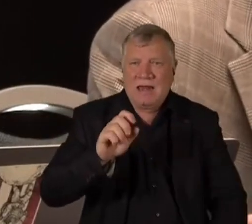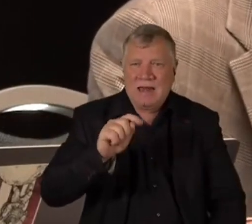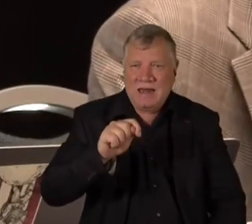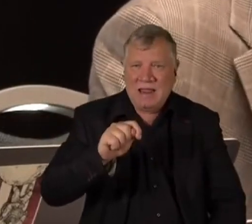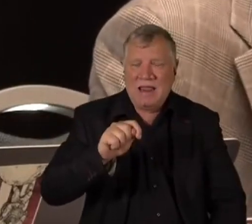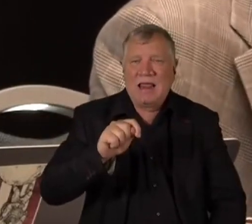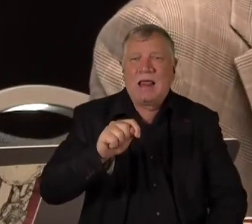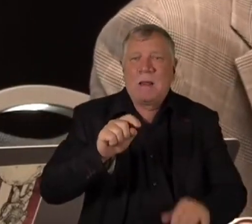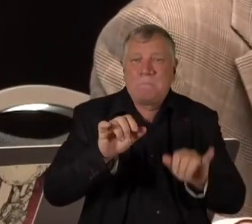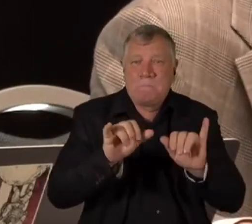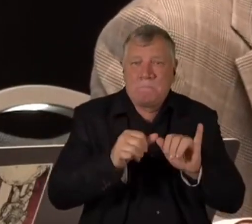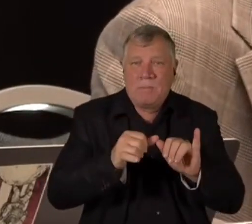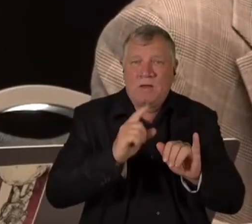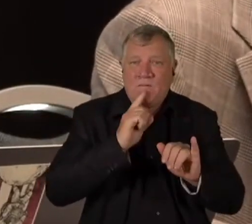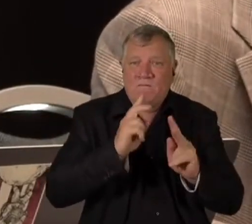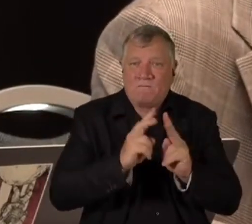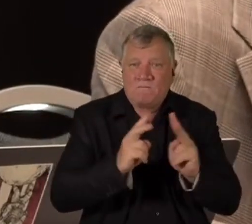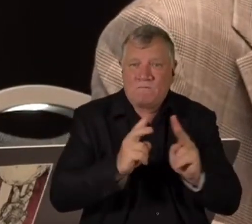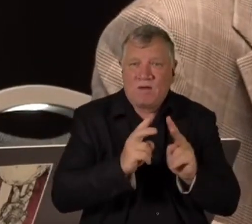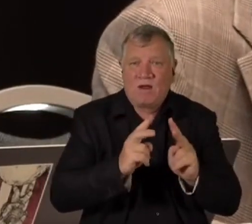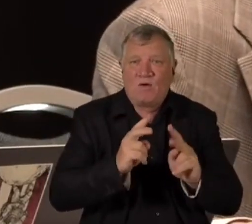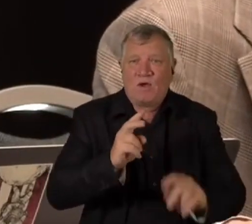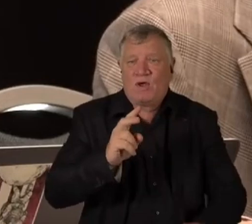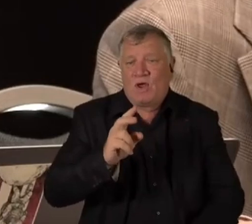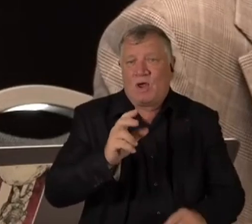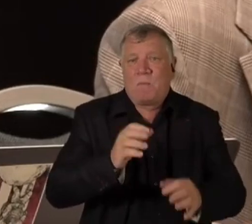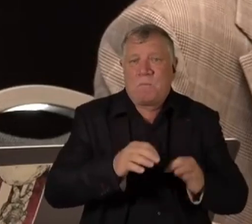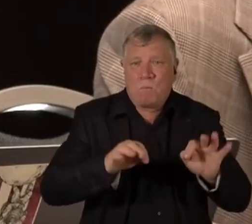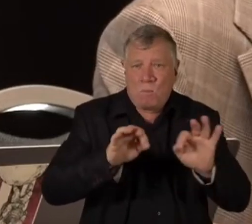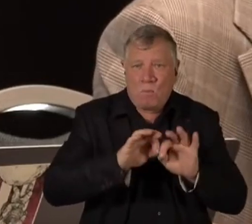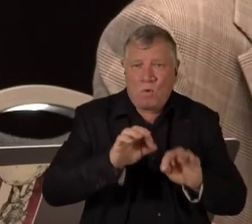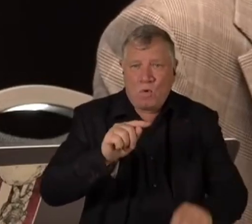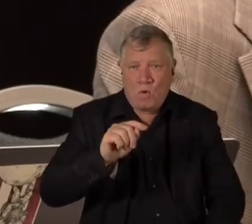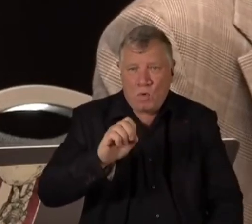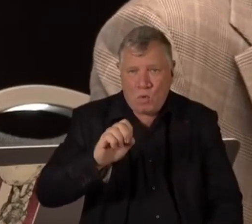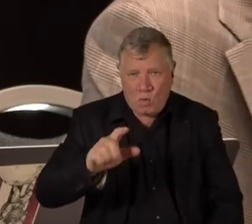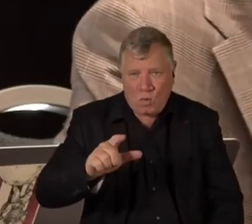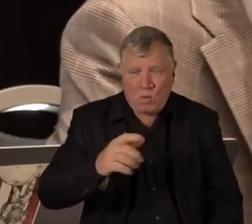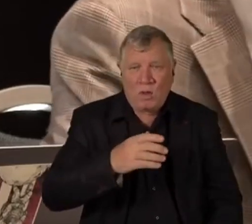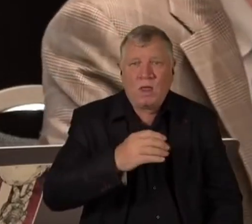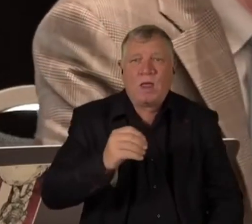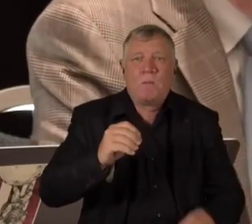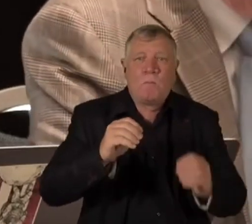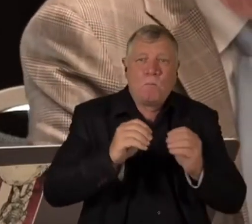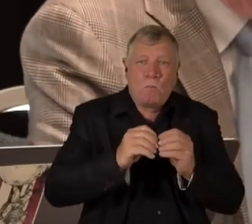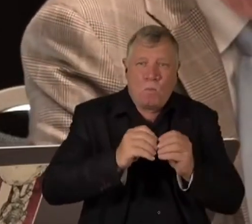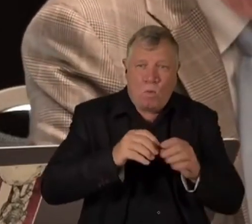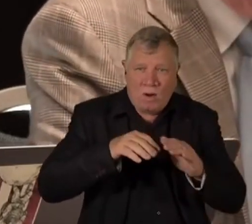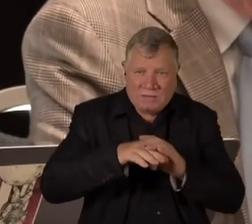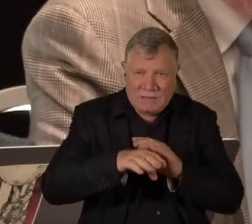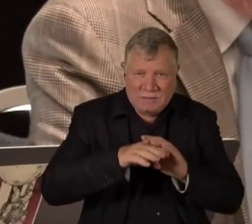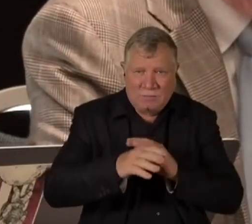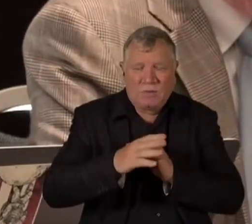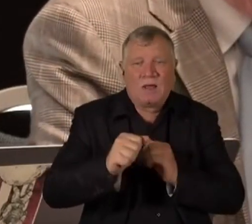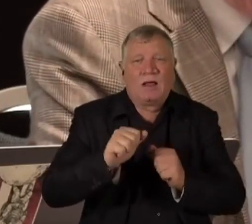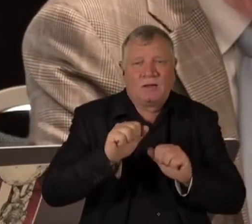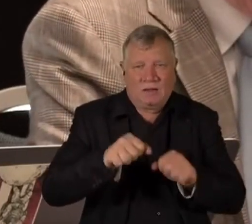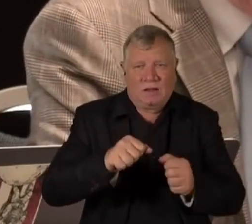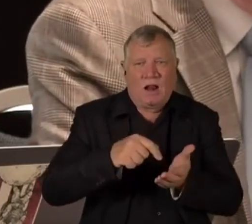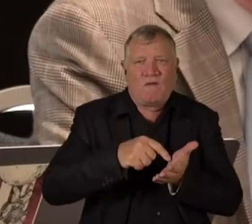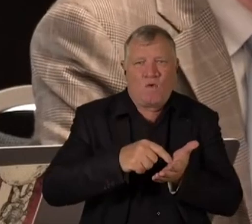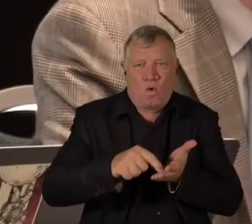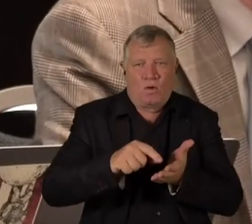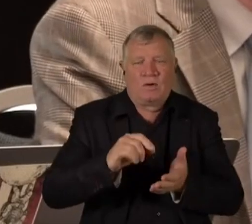very important tool for making solar more accessible and more affordable. The Oversight Board